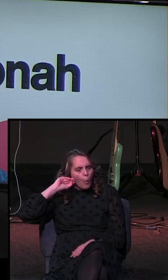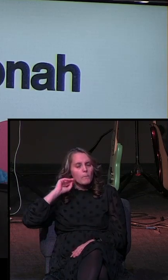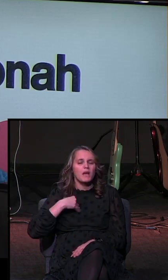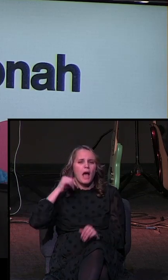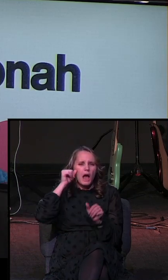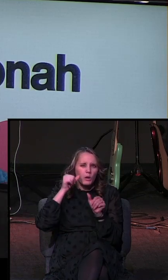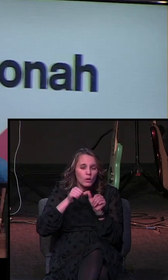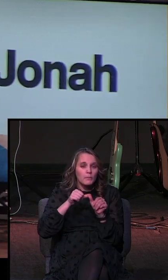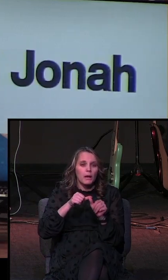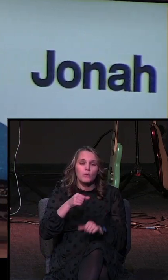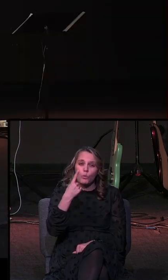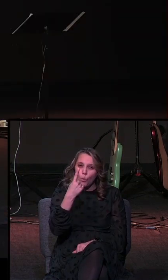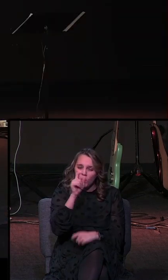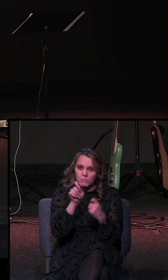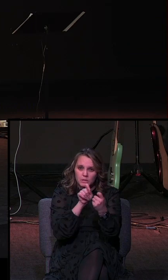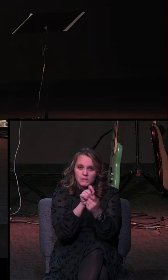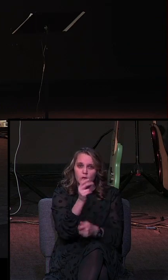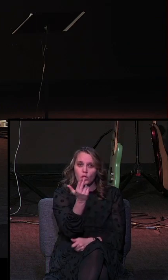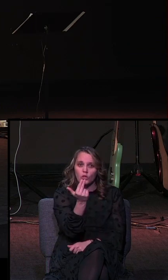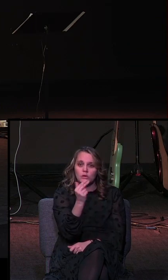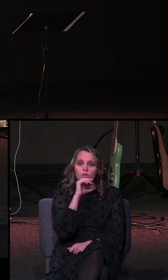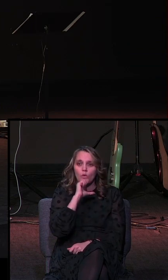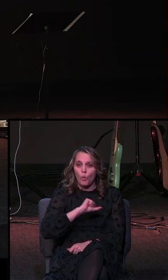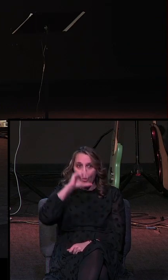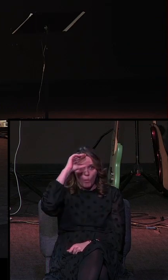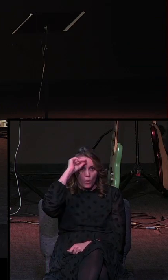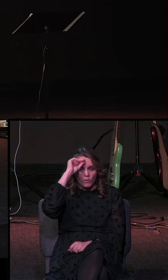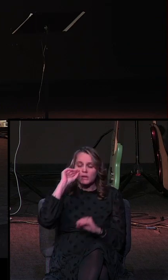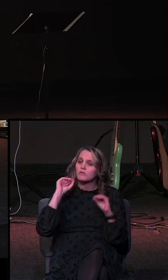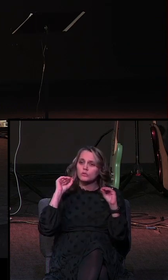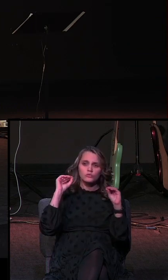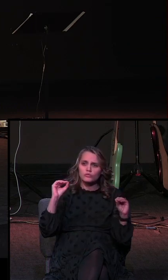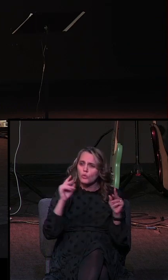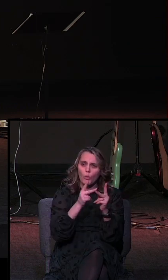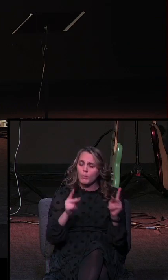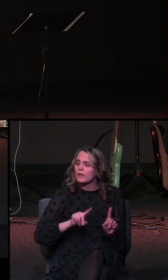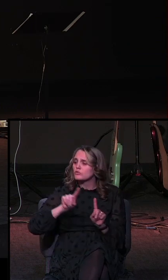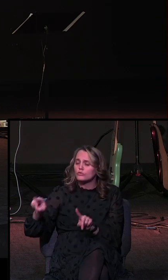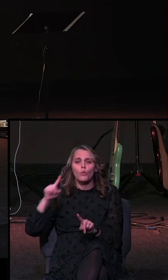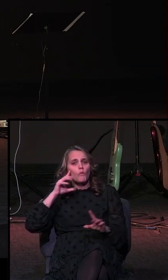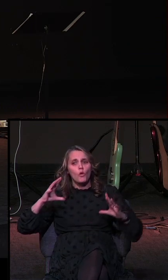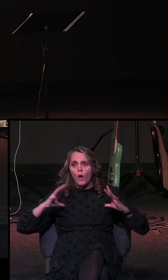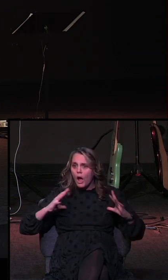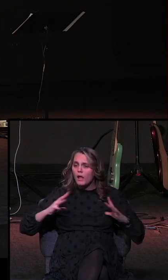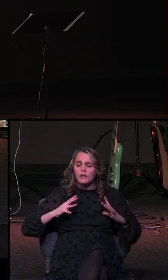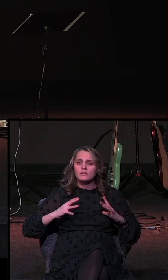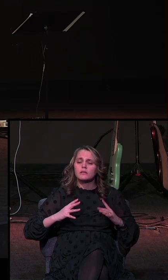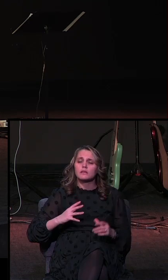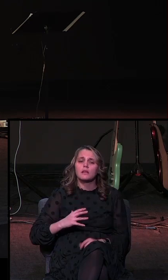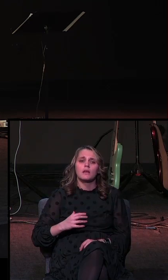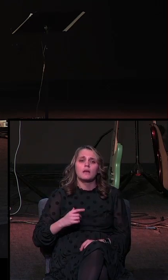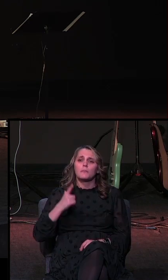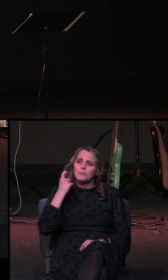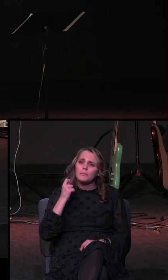this one particular 13-year-old boy who had nowhere to go over any holidays or weekends because of what had happened with his parents, no fault of his own. He found